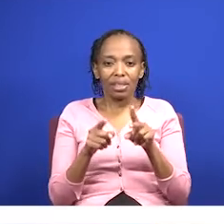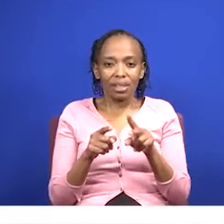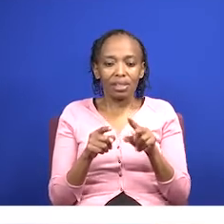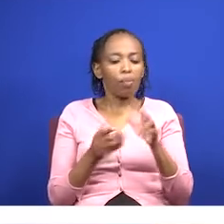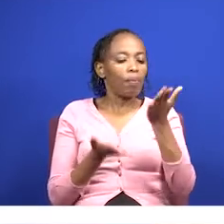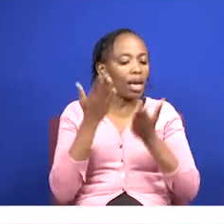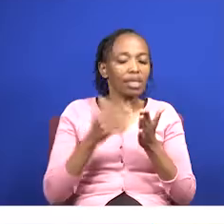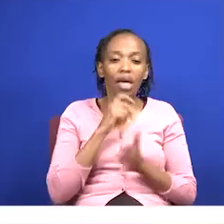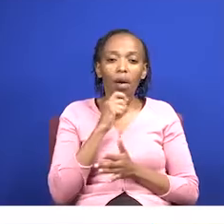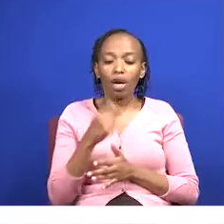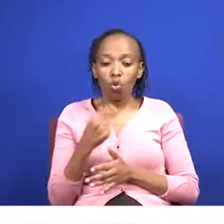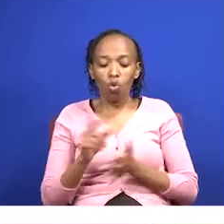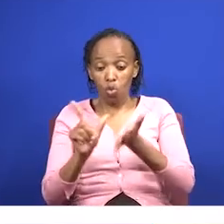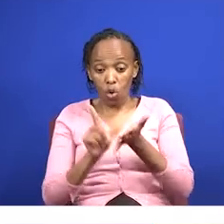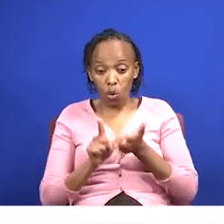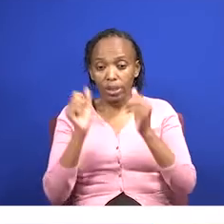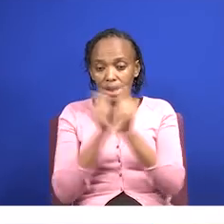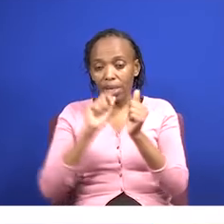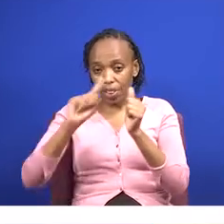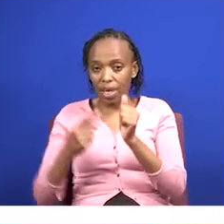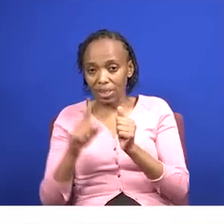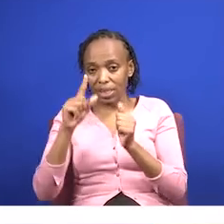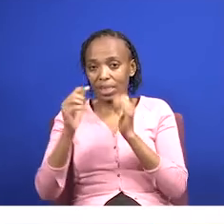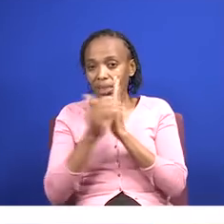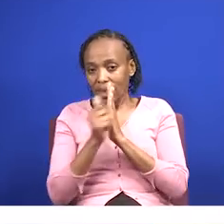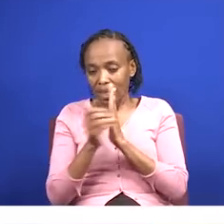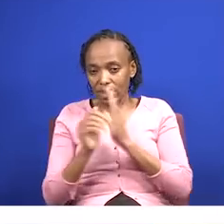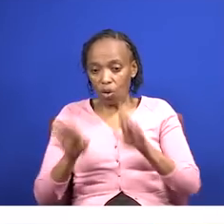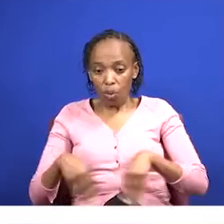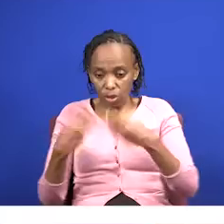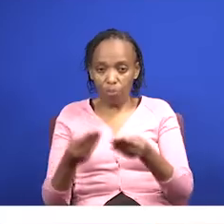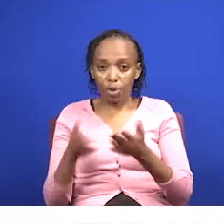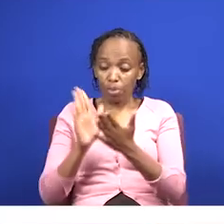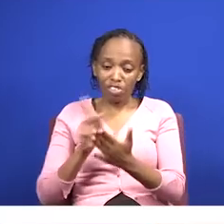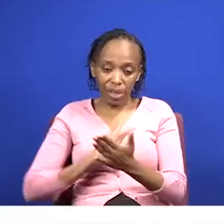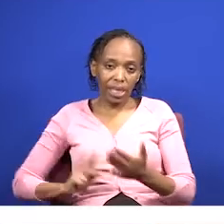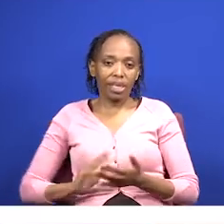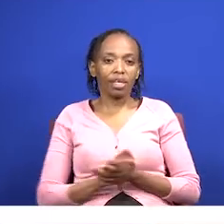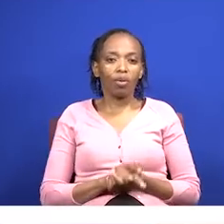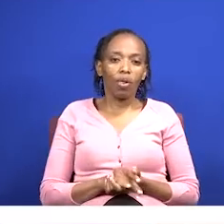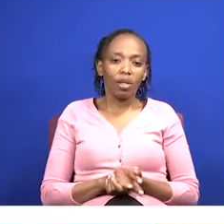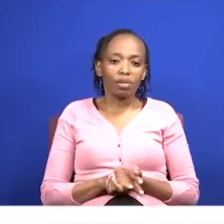As he began the settlement, a man who owed him 10,000 talents was brought to him.